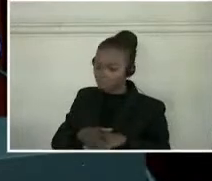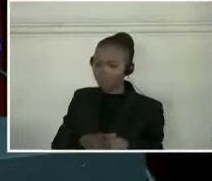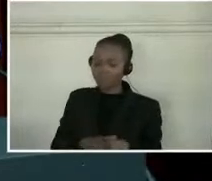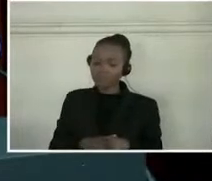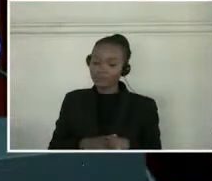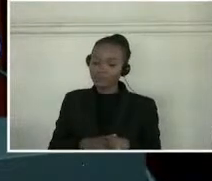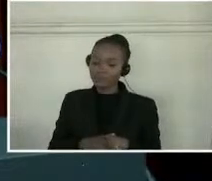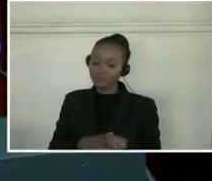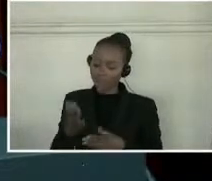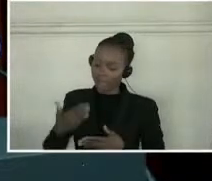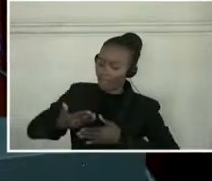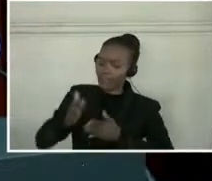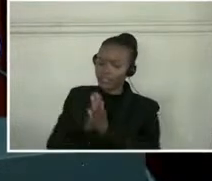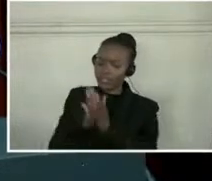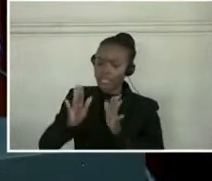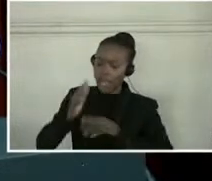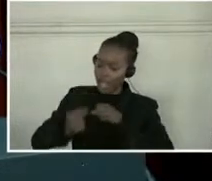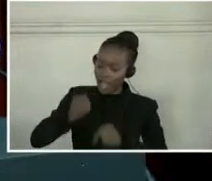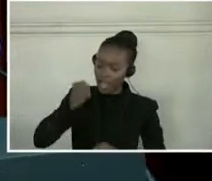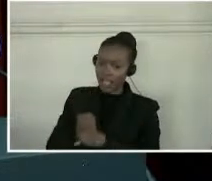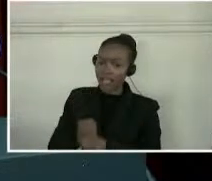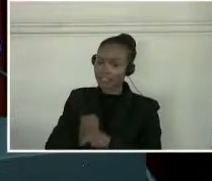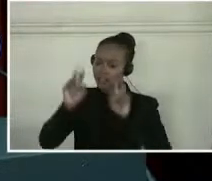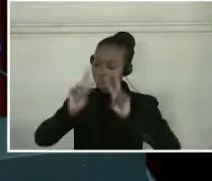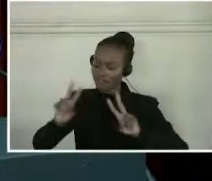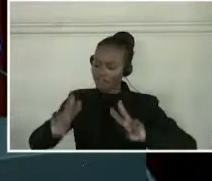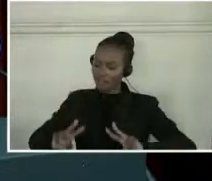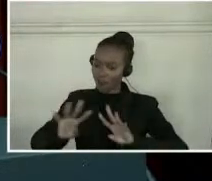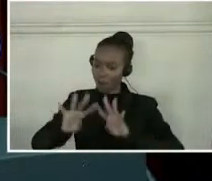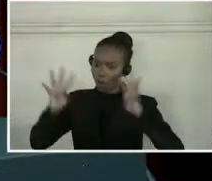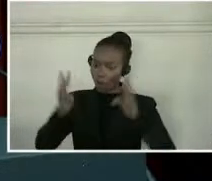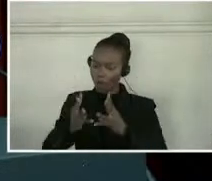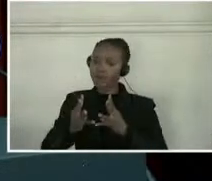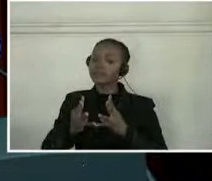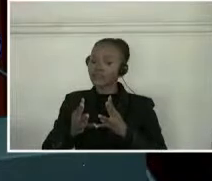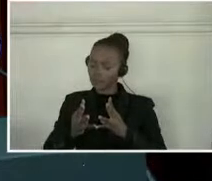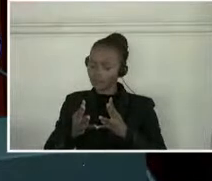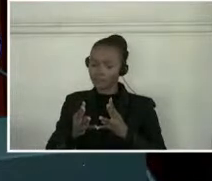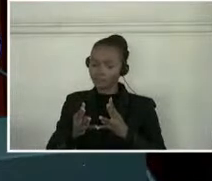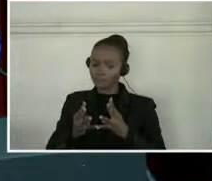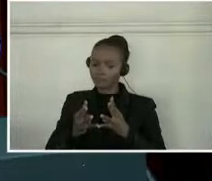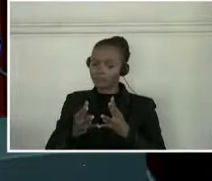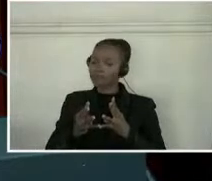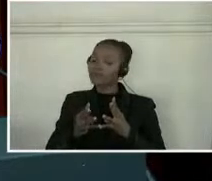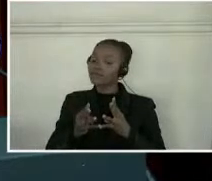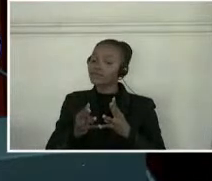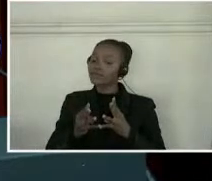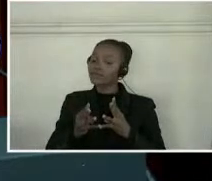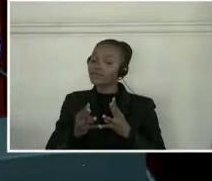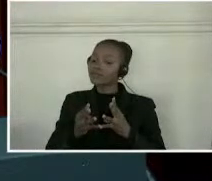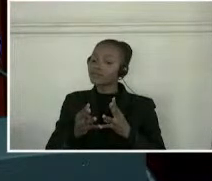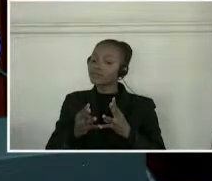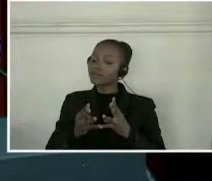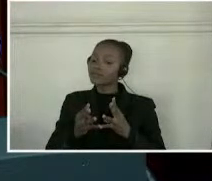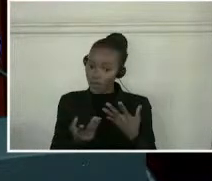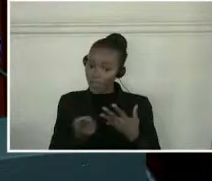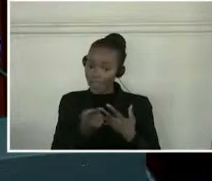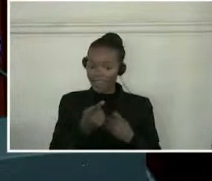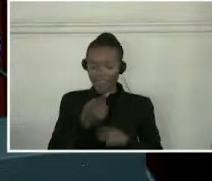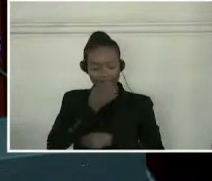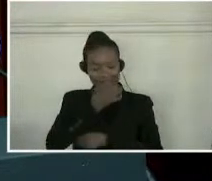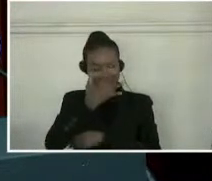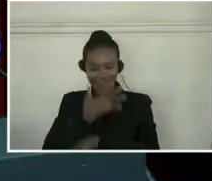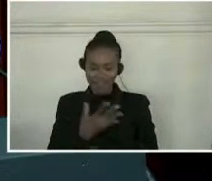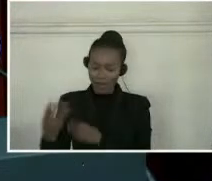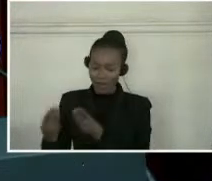10 tennis federation wealth individual table tennis championship will be hosted in africa with a